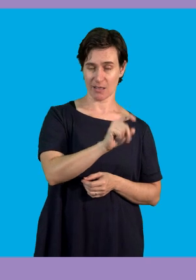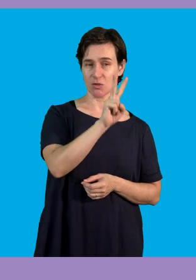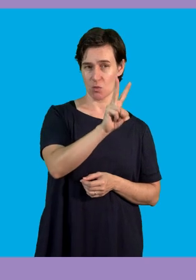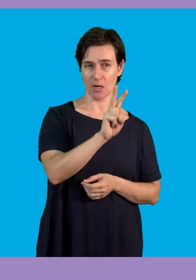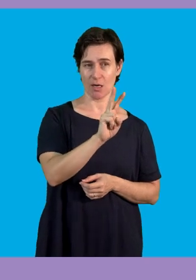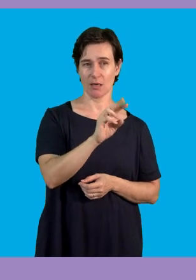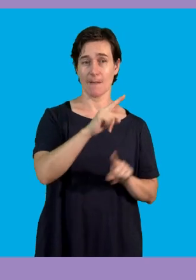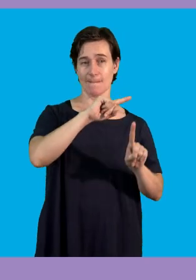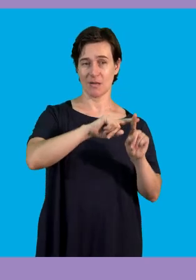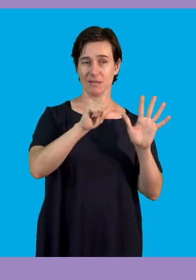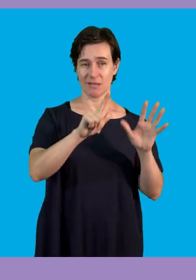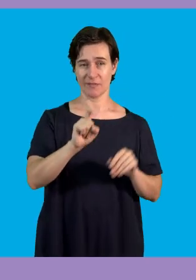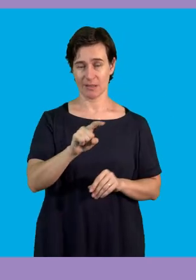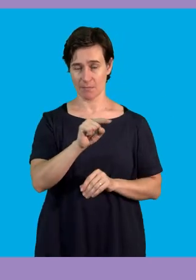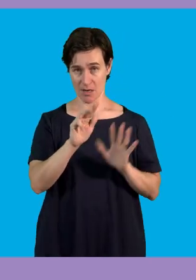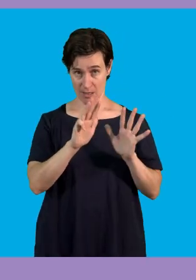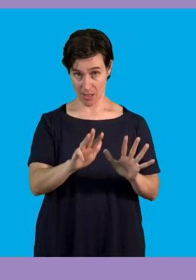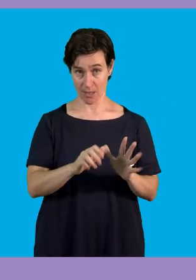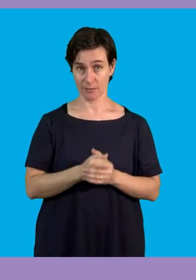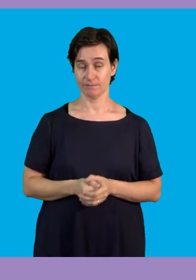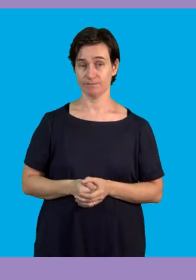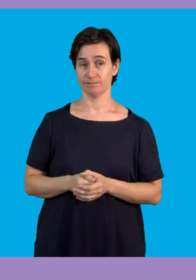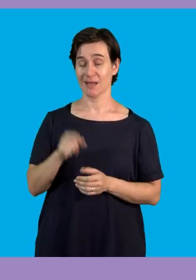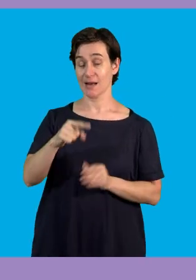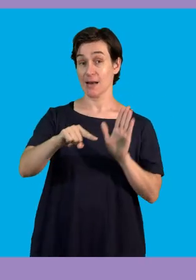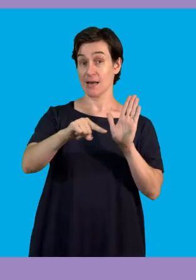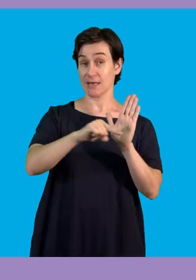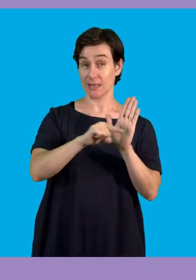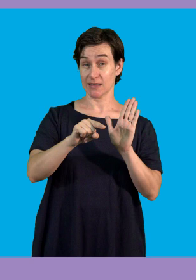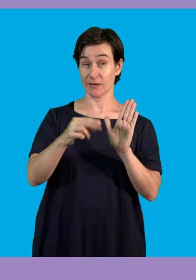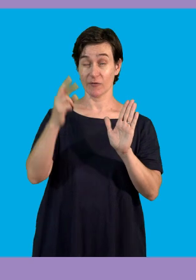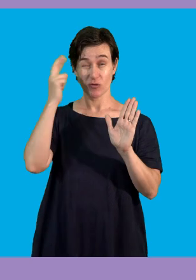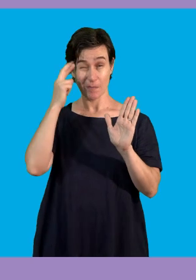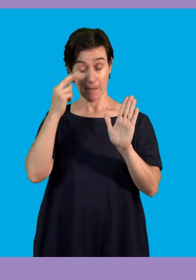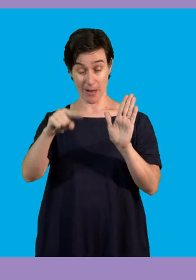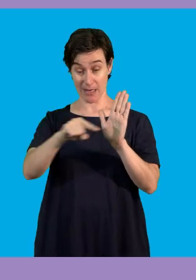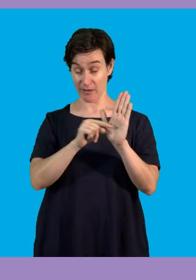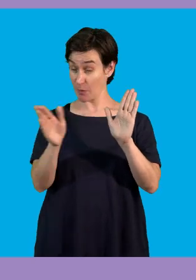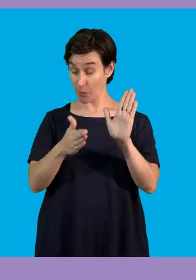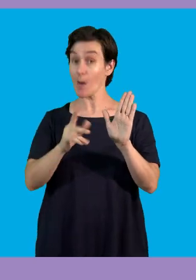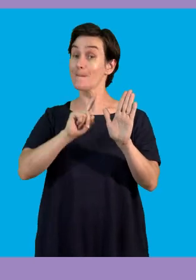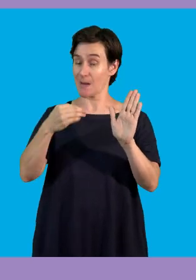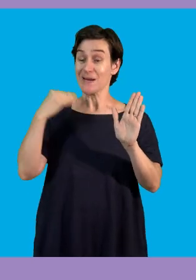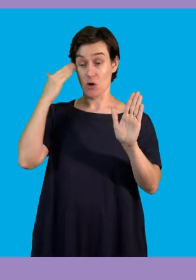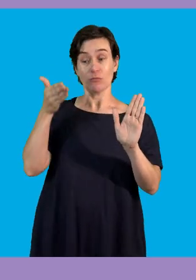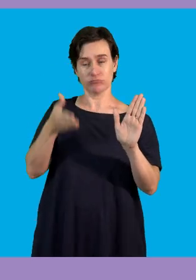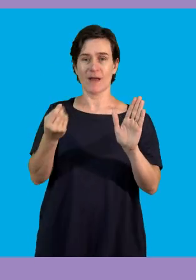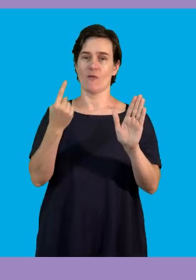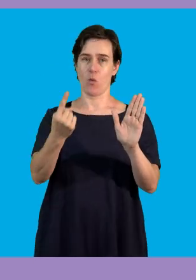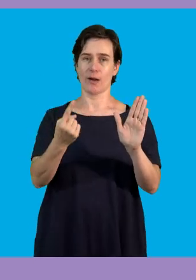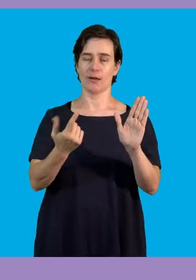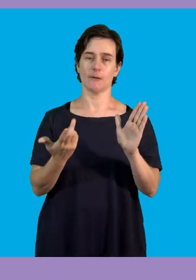is, x squared plus 7x minus 9. Negative, that there is a 1 that we do not write,